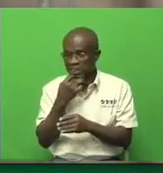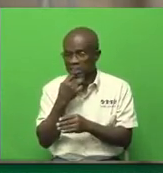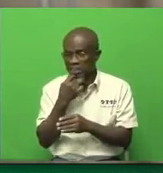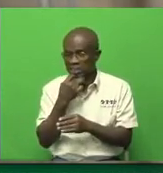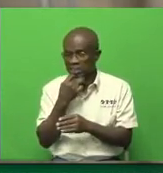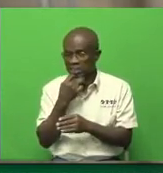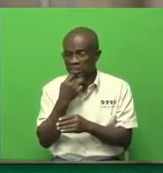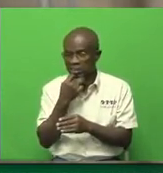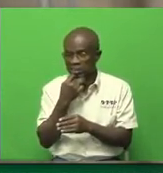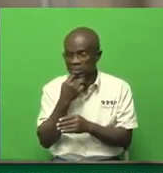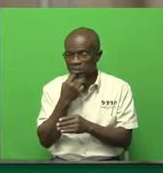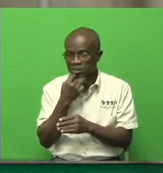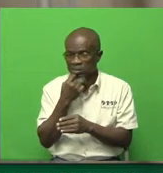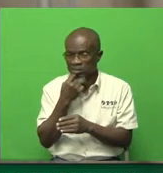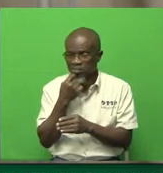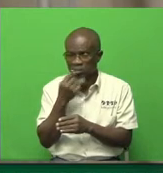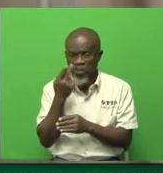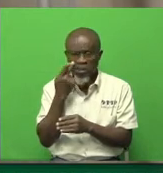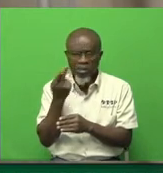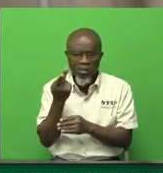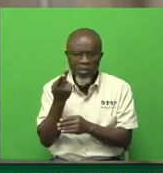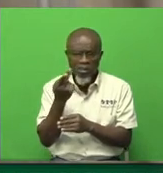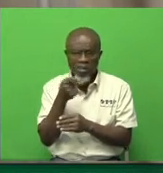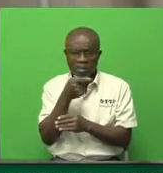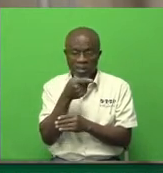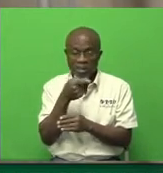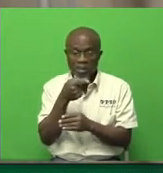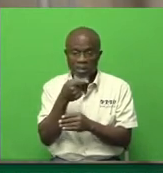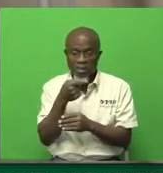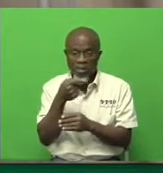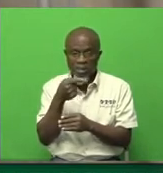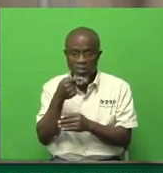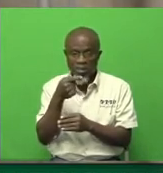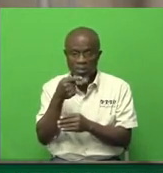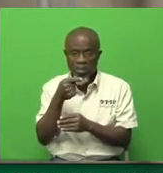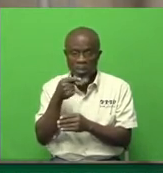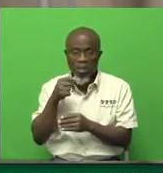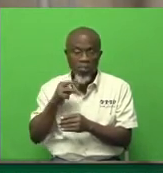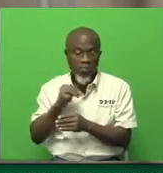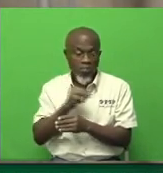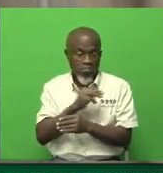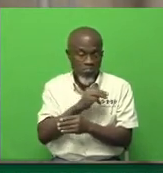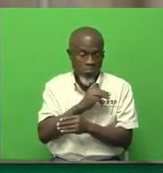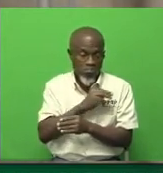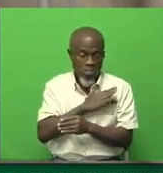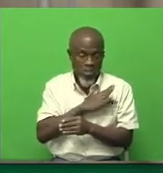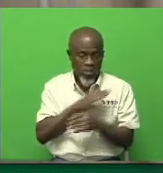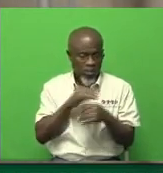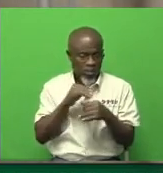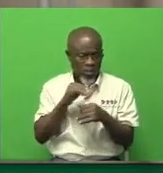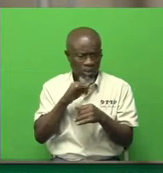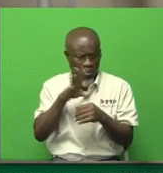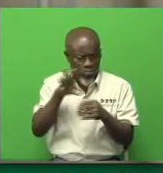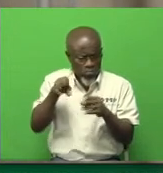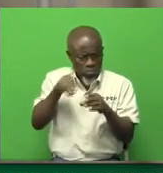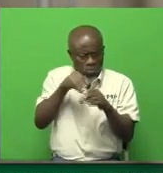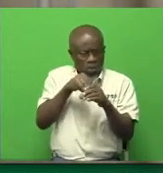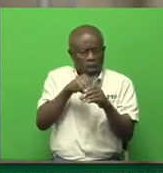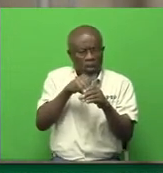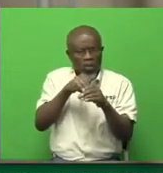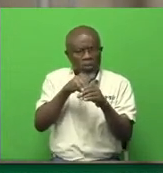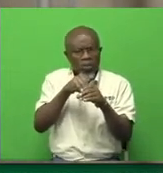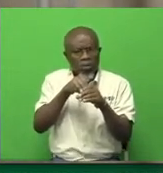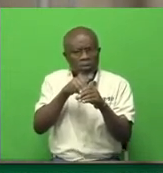went on to to tell us that the cabinet had appointed a committee to look